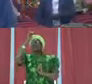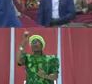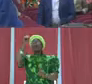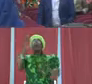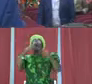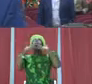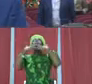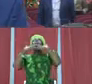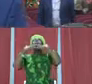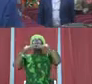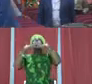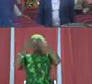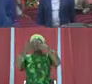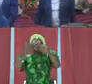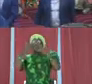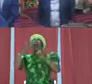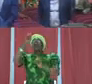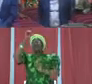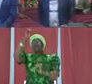Thank you.